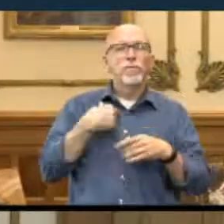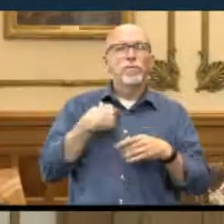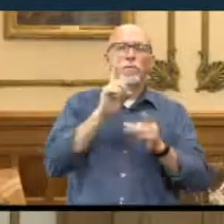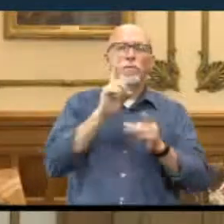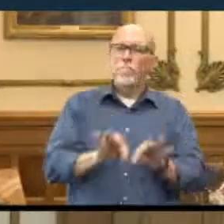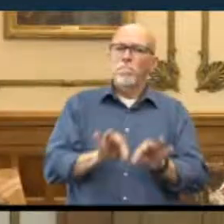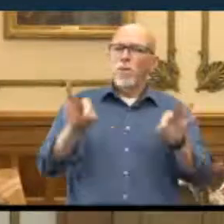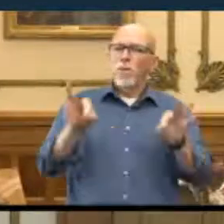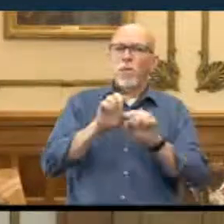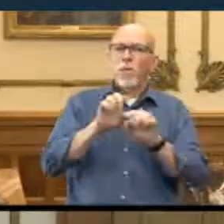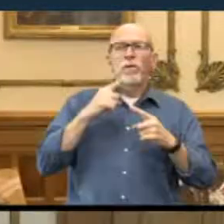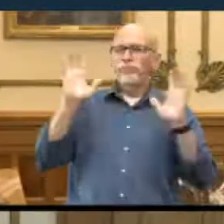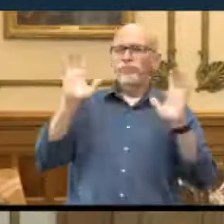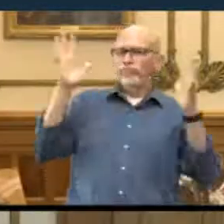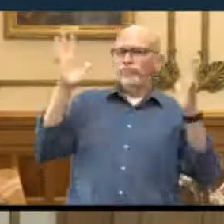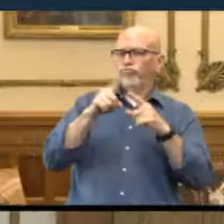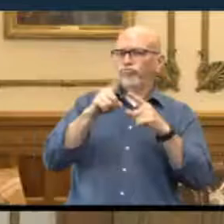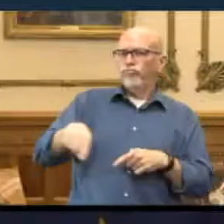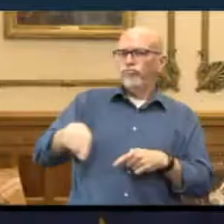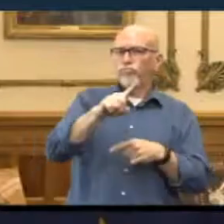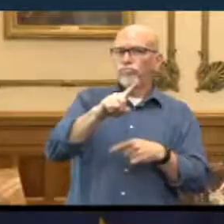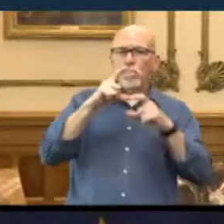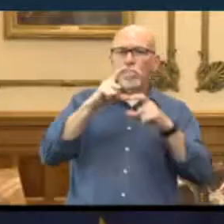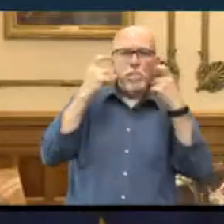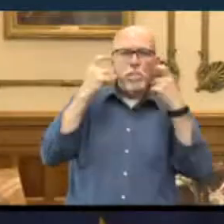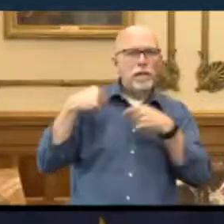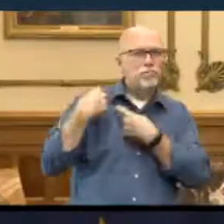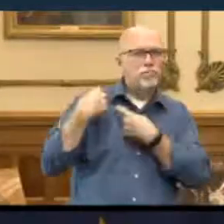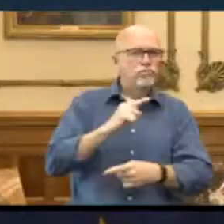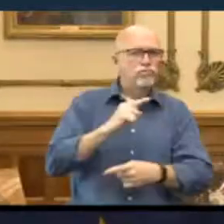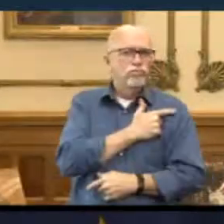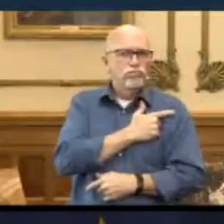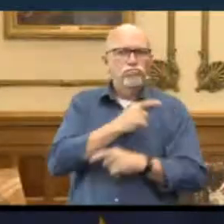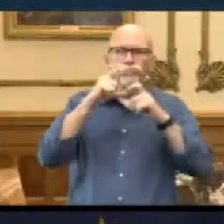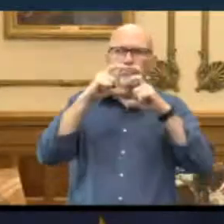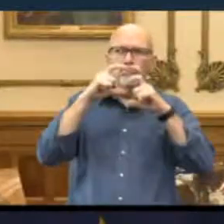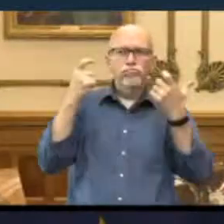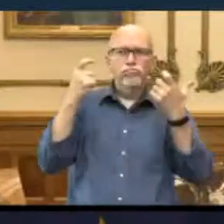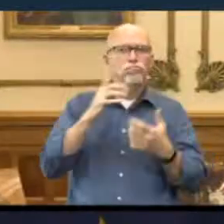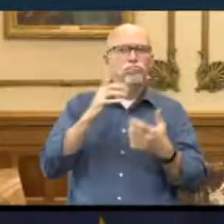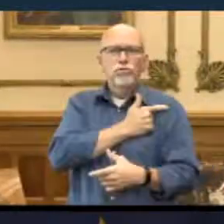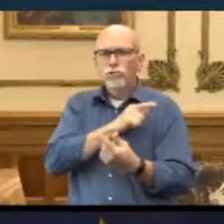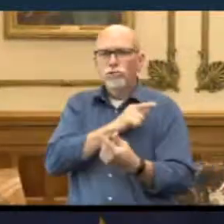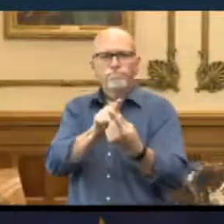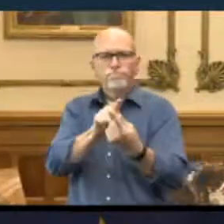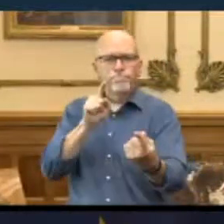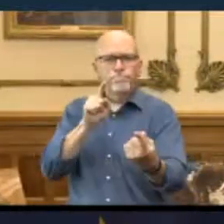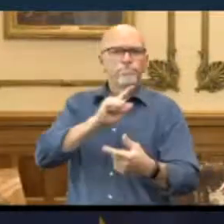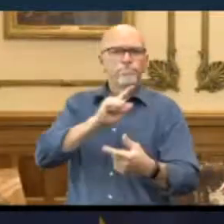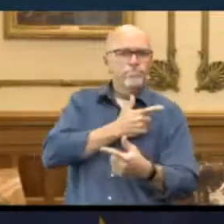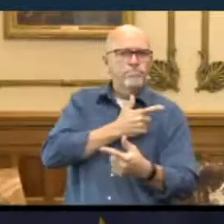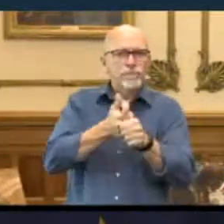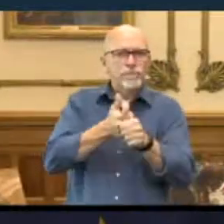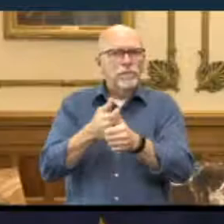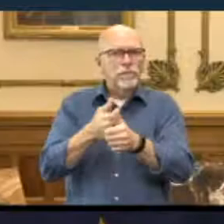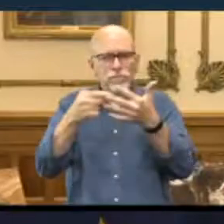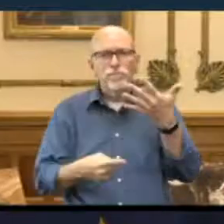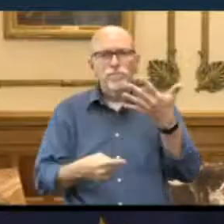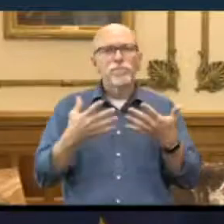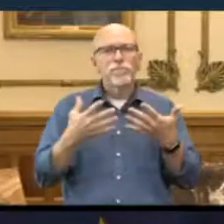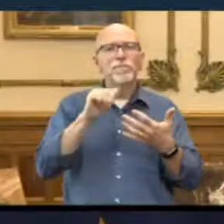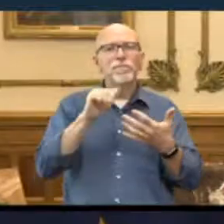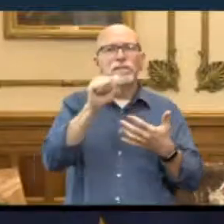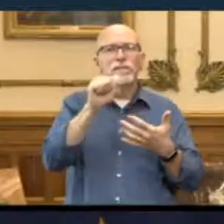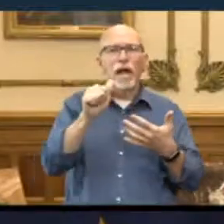important, but kudos to Hoosiers who have been masking up, who have been physically distancing themselves, so it's not like we're all moths